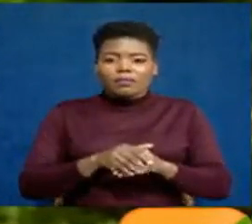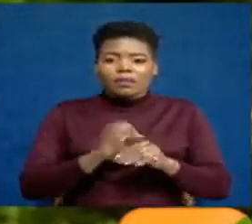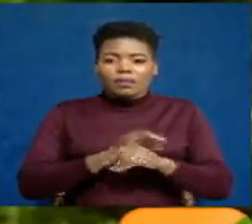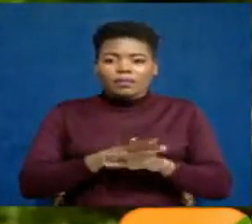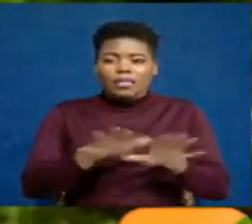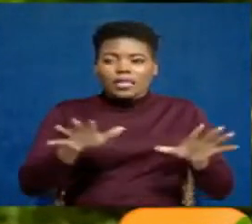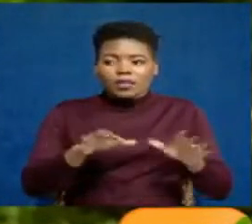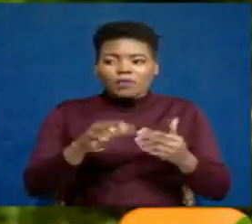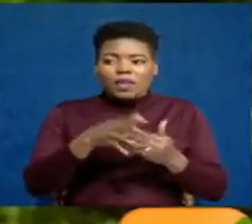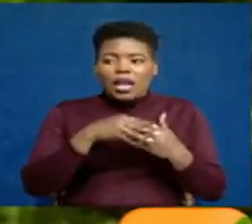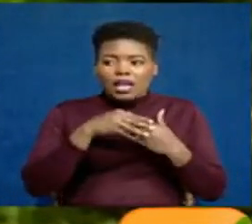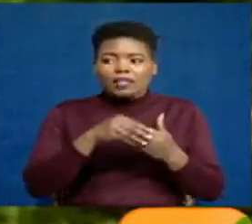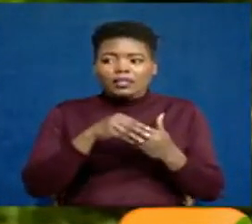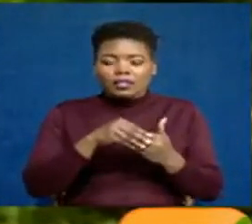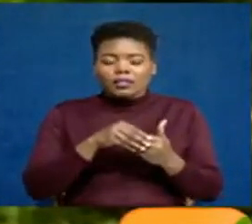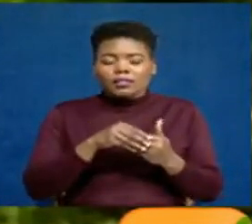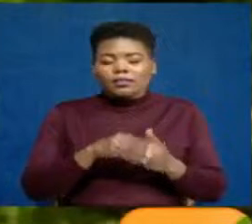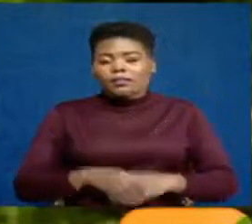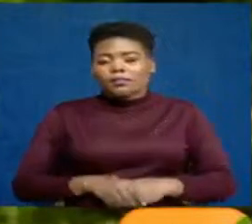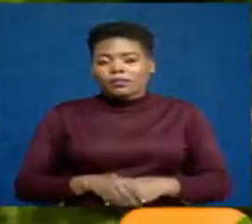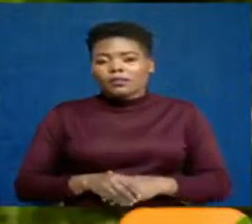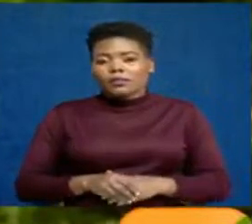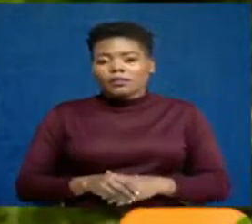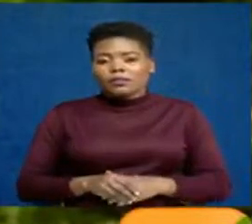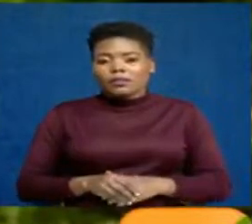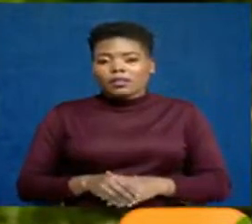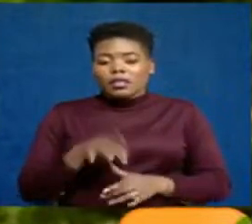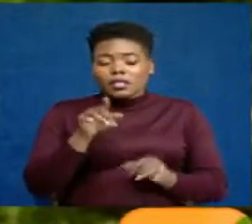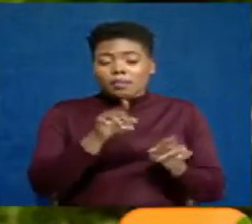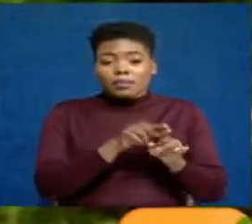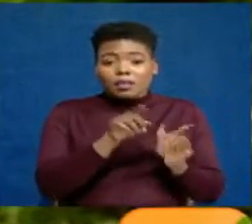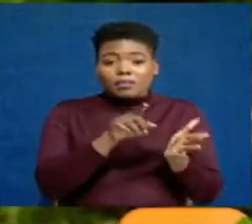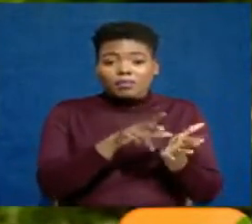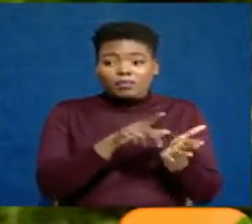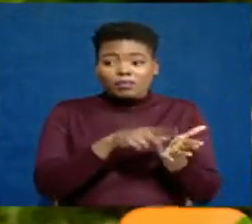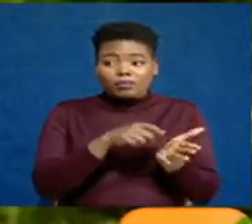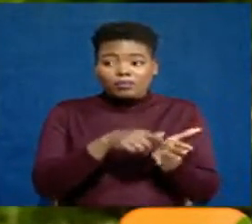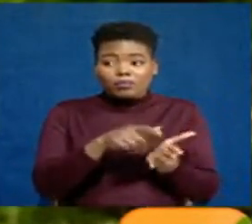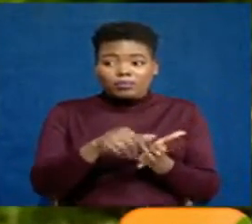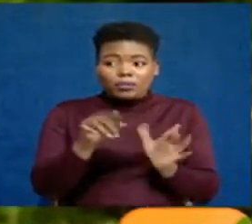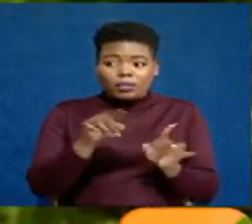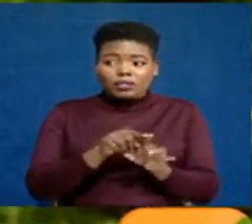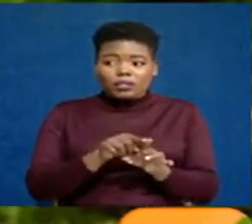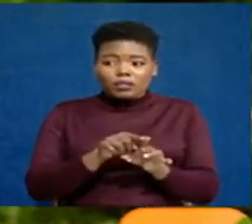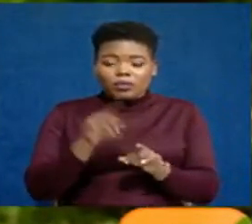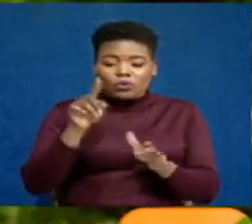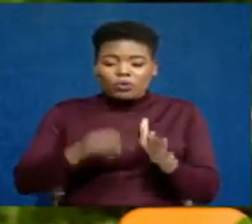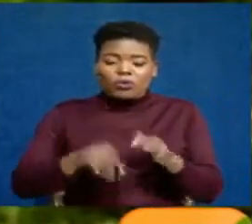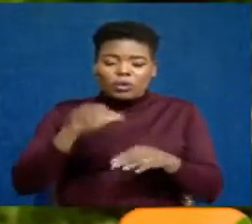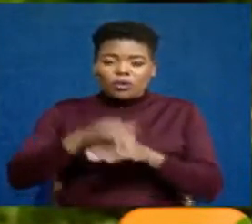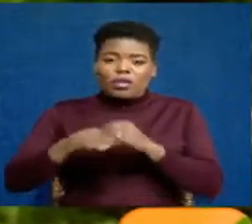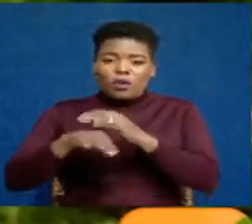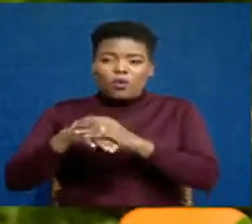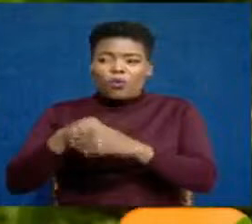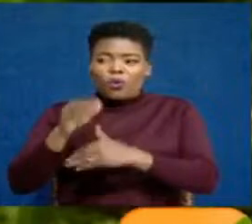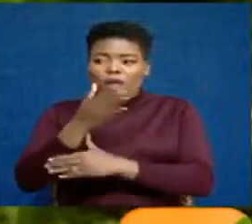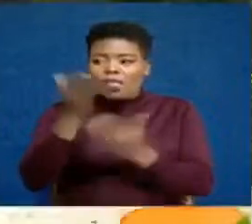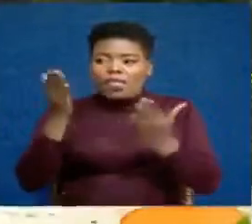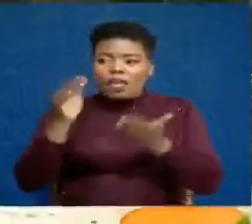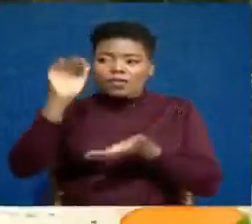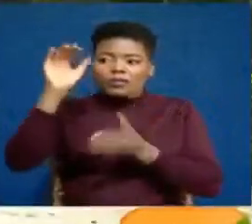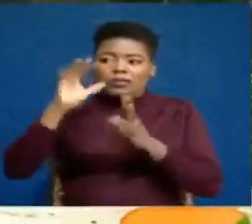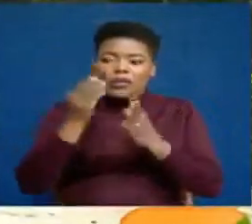that were elevated. Mm-hmm. And these ones are the same or similar to what has been found out there to be degrading